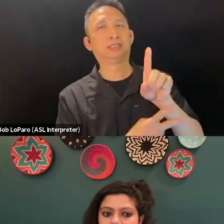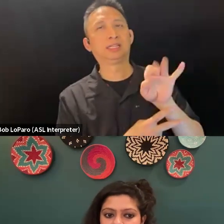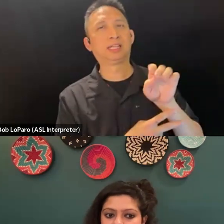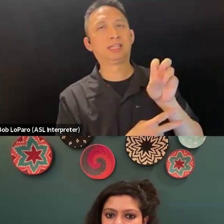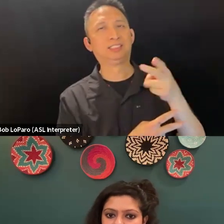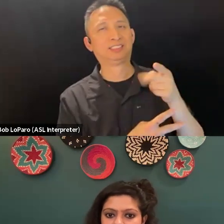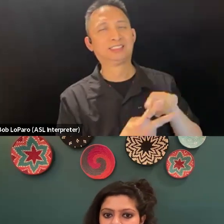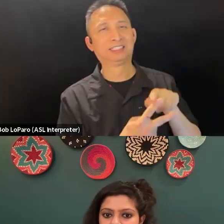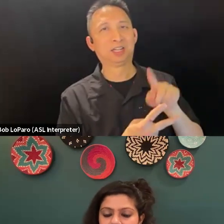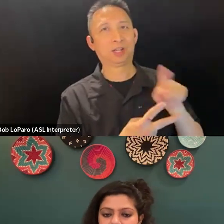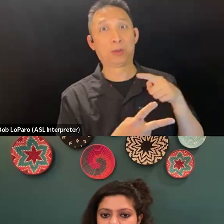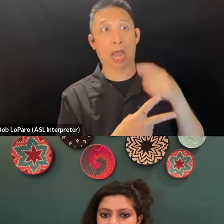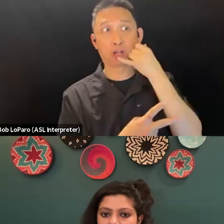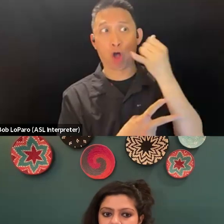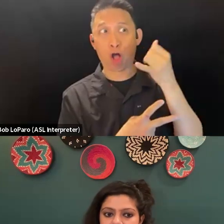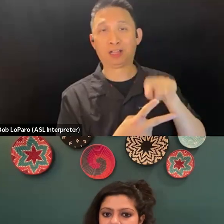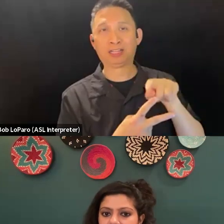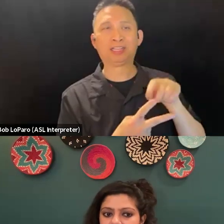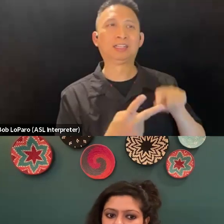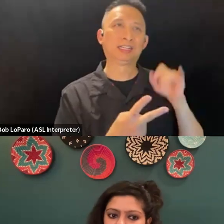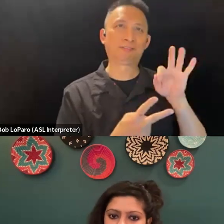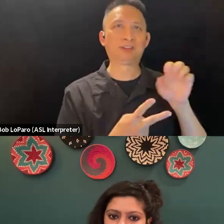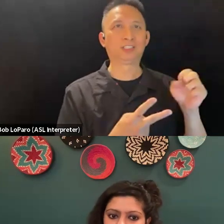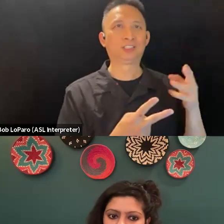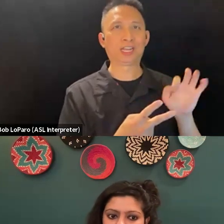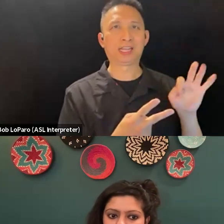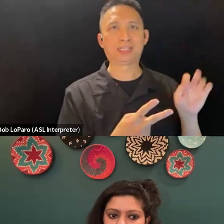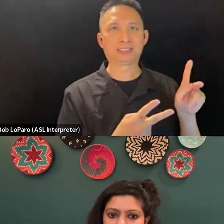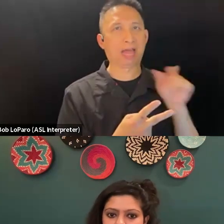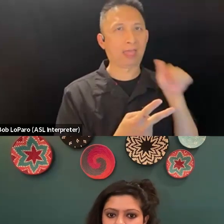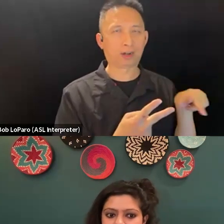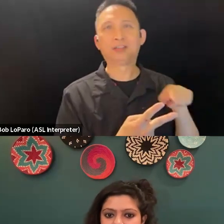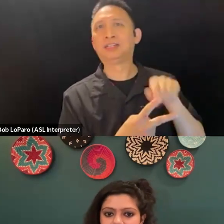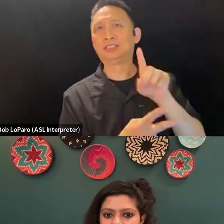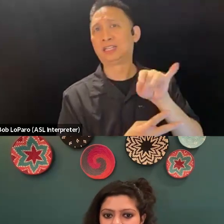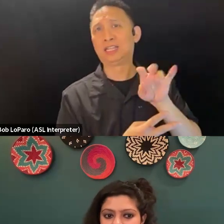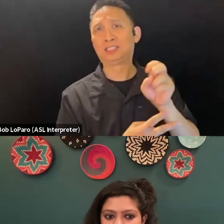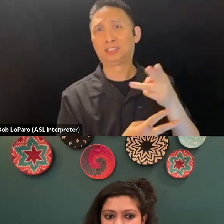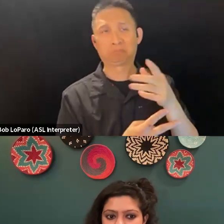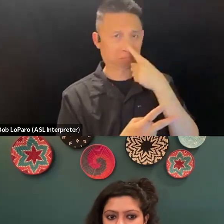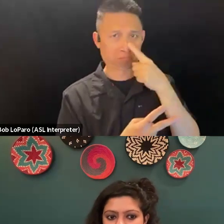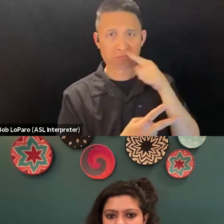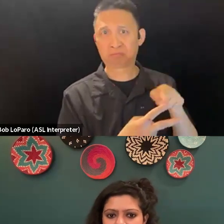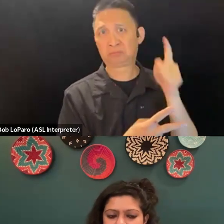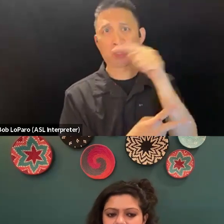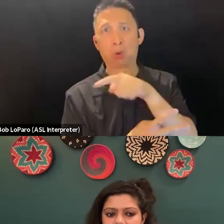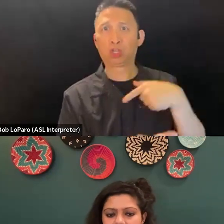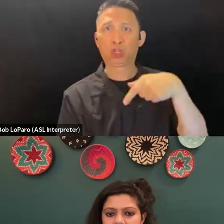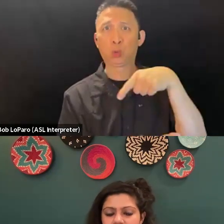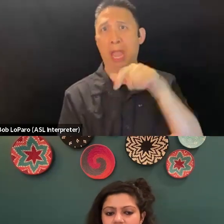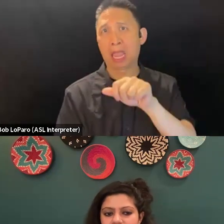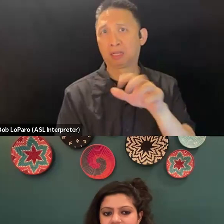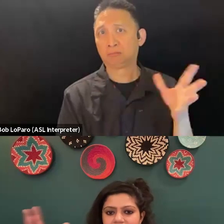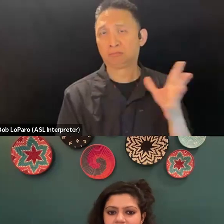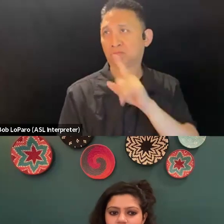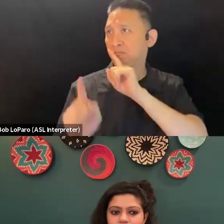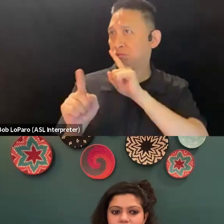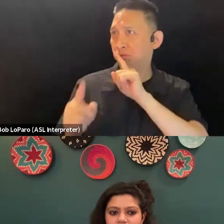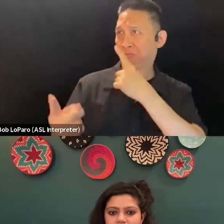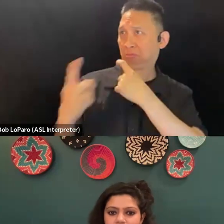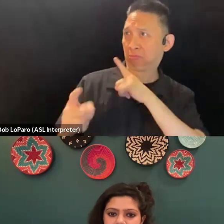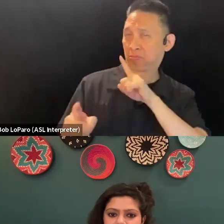super global story. It's if that is what you want to do, then by all means there is no demerit, because I